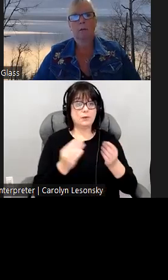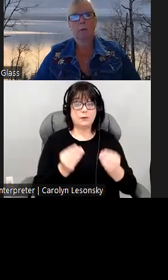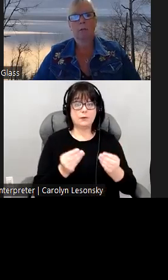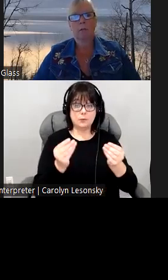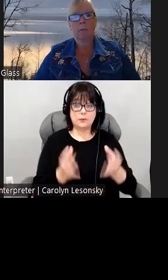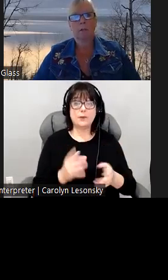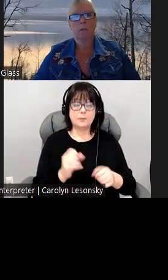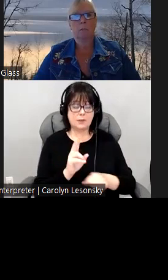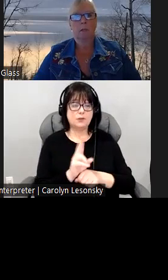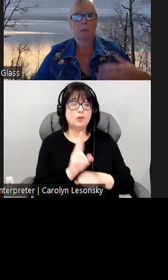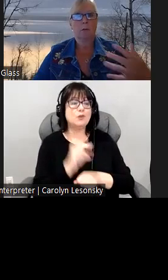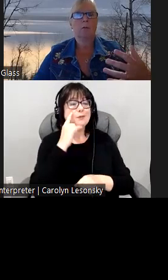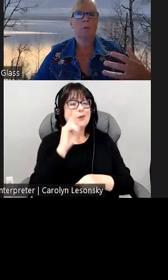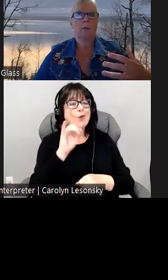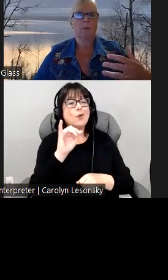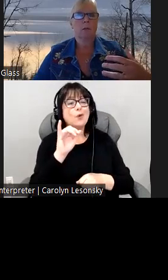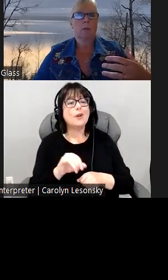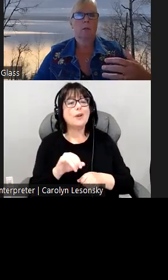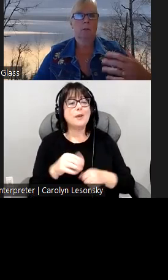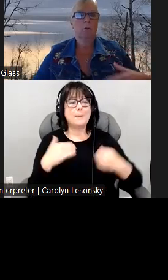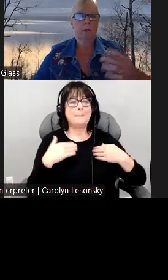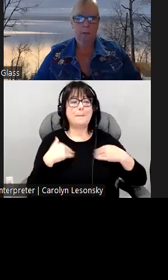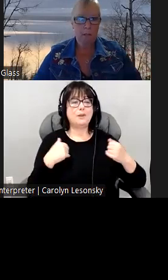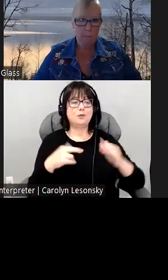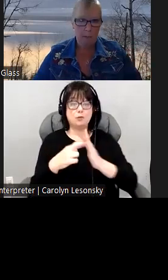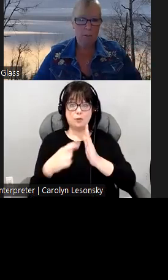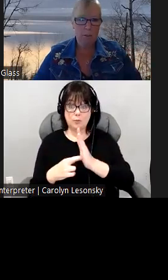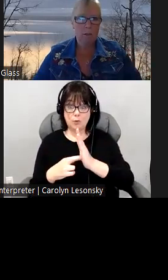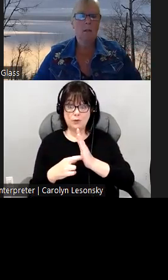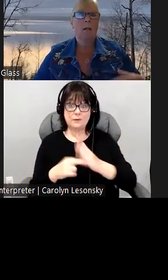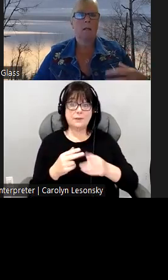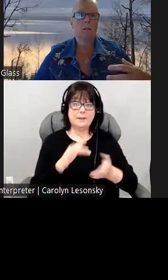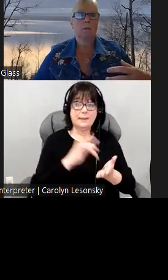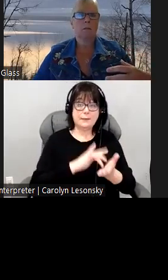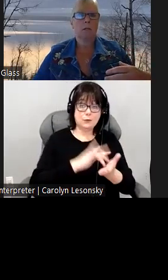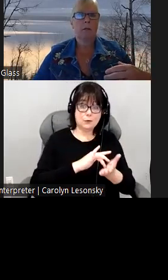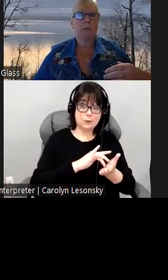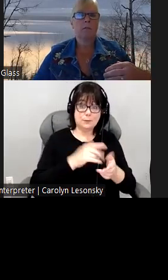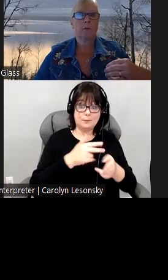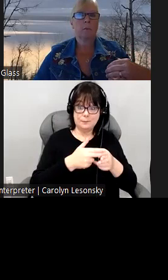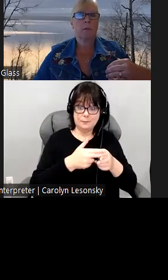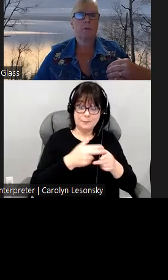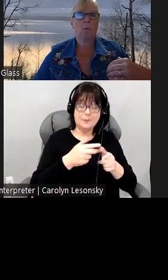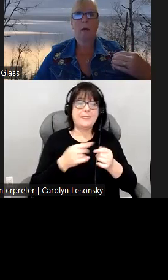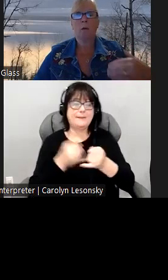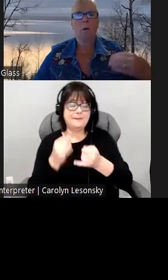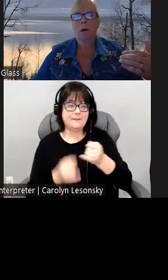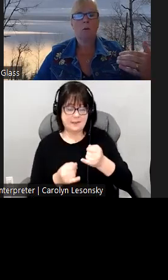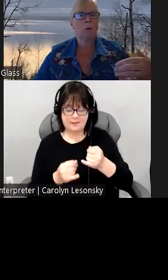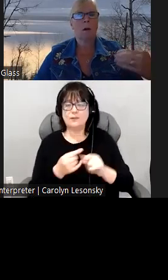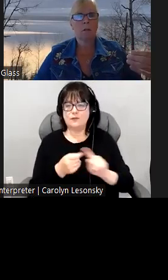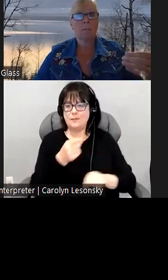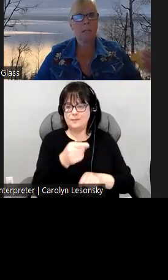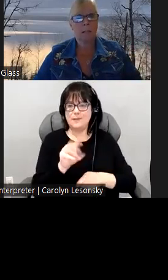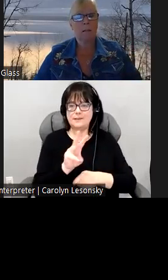final reports for the ministry, because on those reports, you or your site manager has to address for the ministry why you are